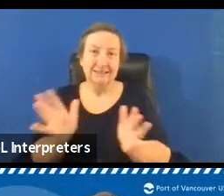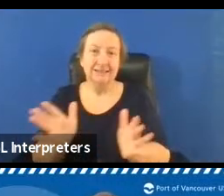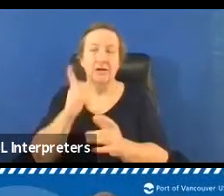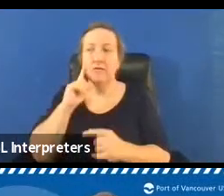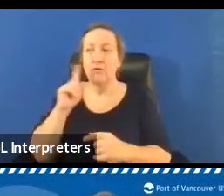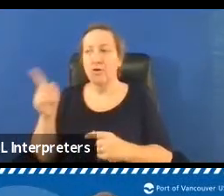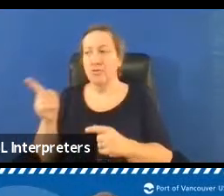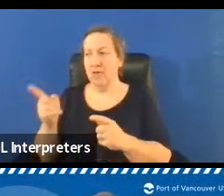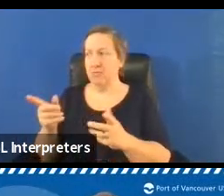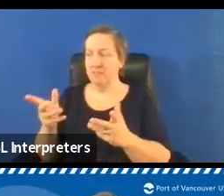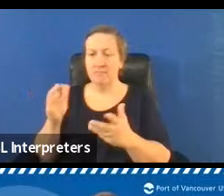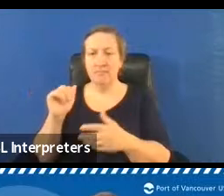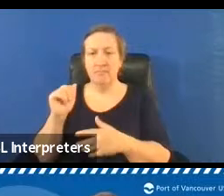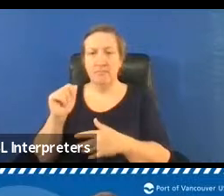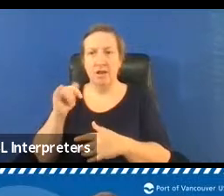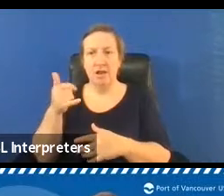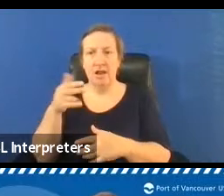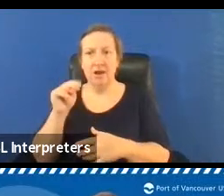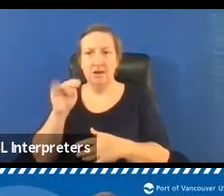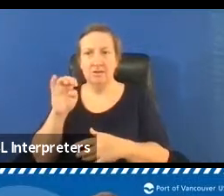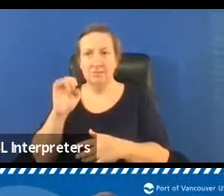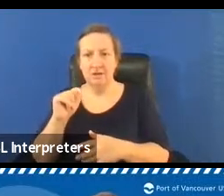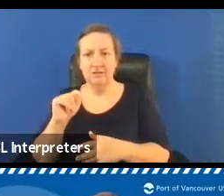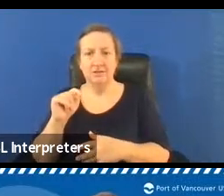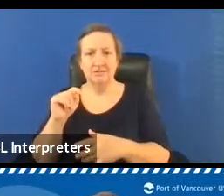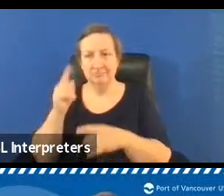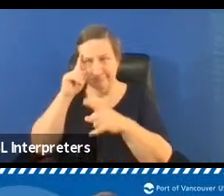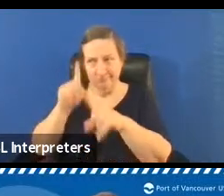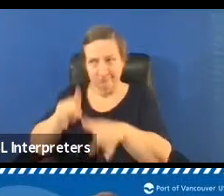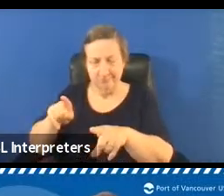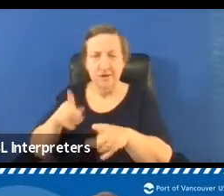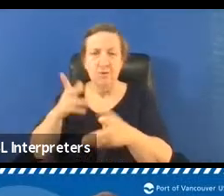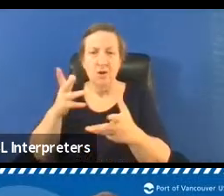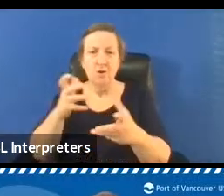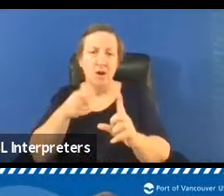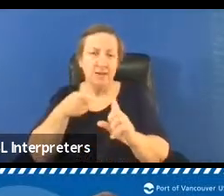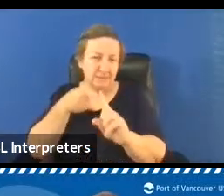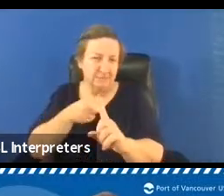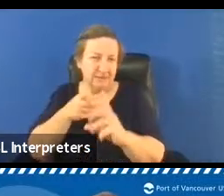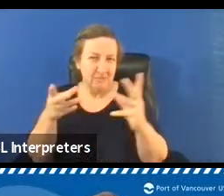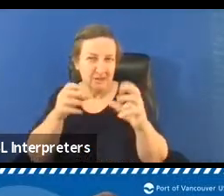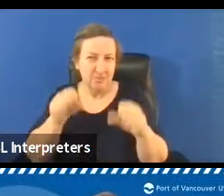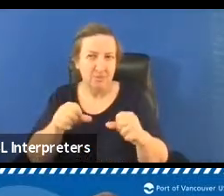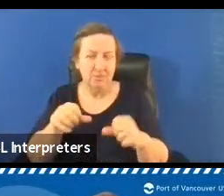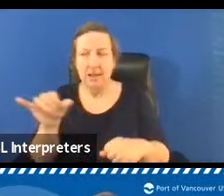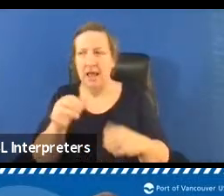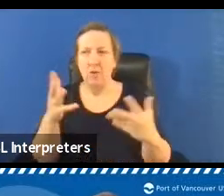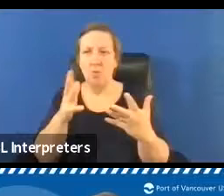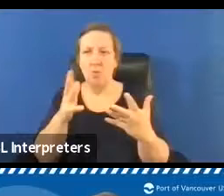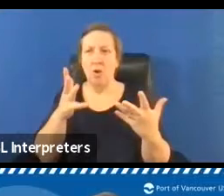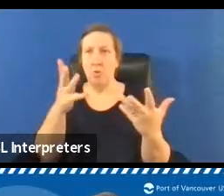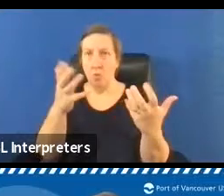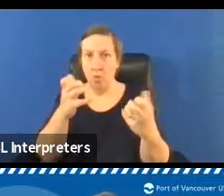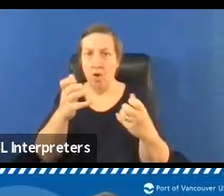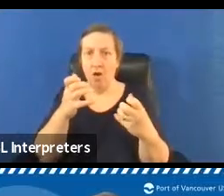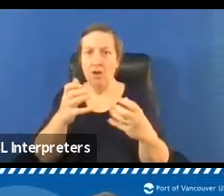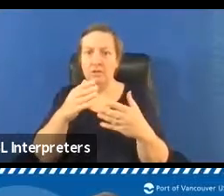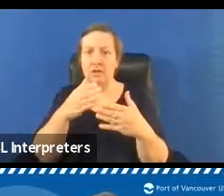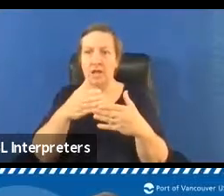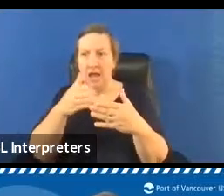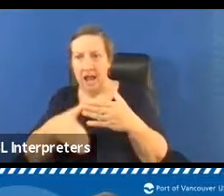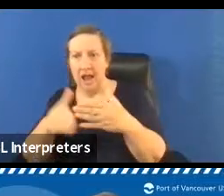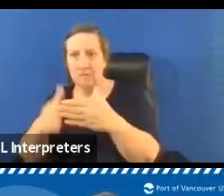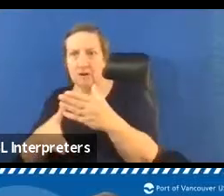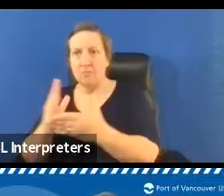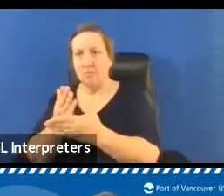alignment, like telling us, and Chris helped me with this, we want to get as specific as we can, like what are the desired outcomes that partners can